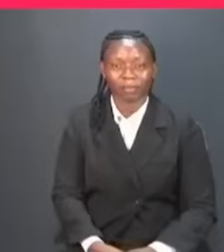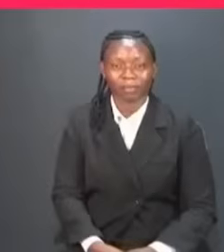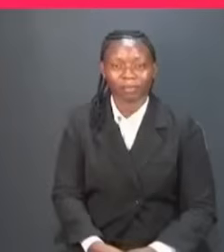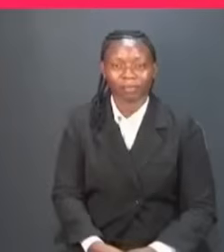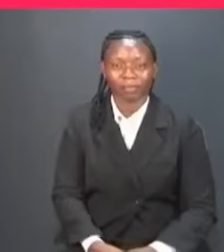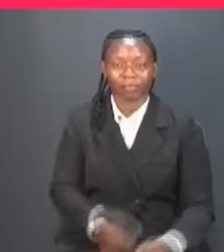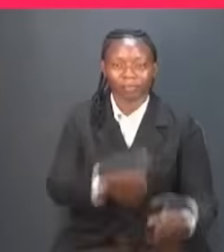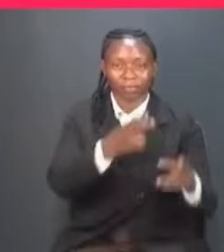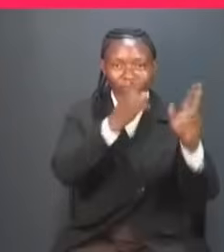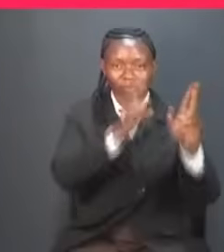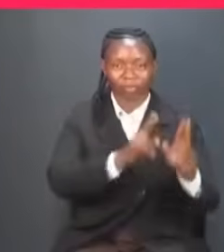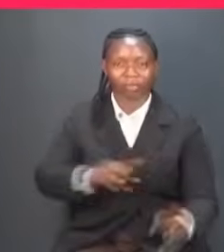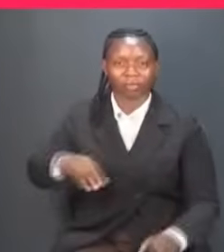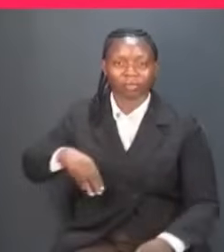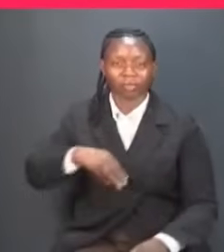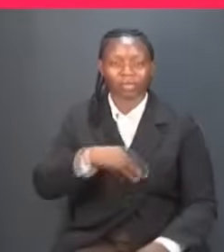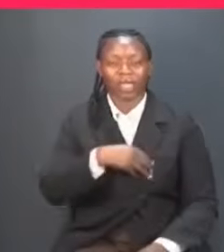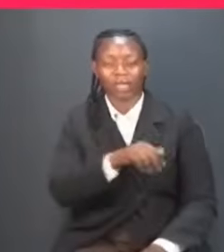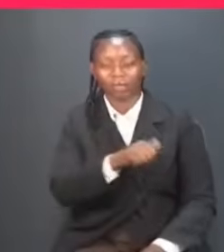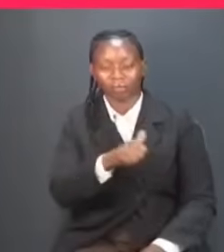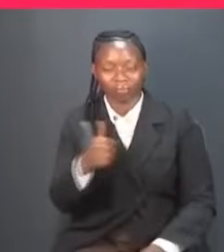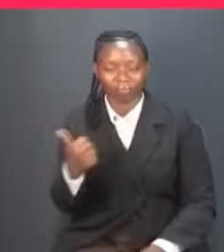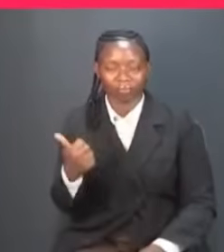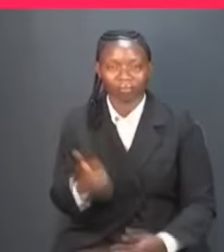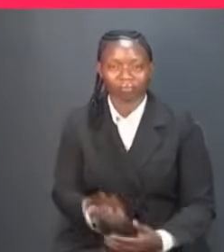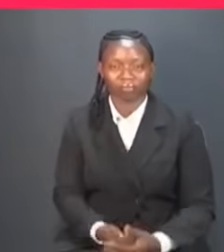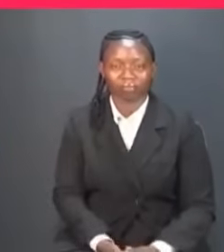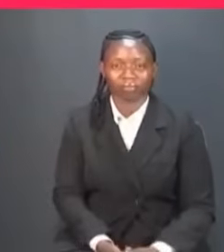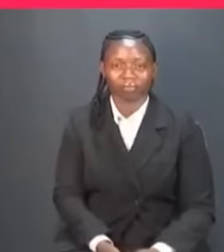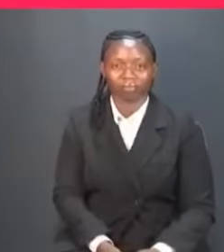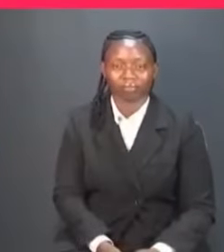Honorable member, any